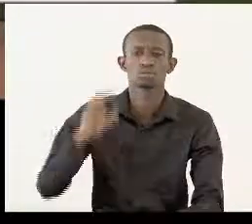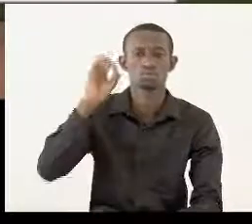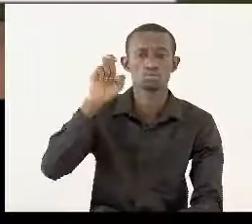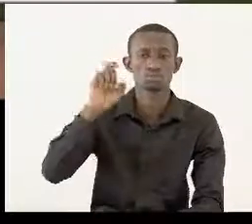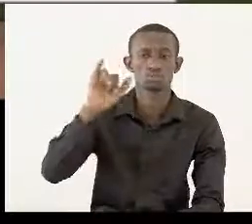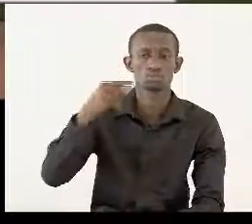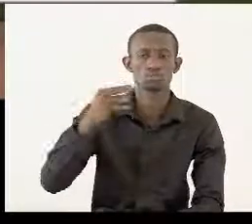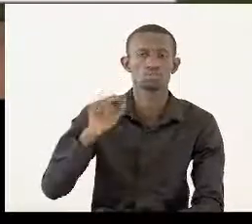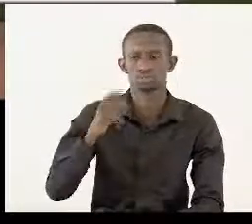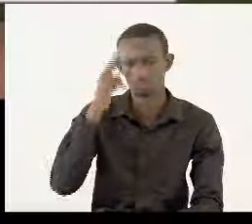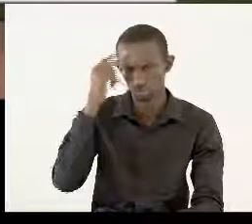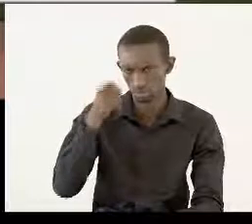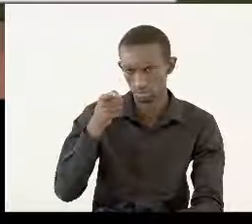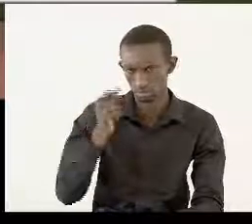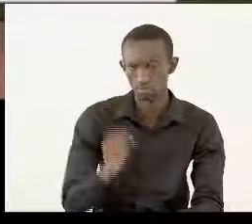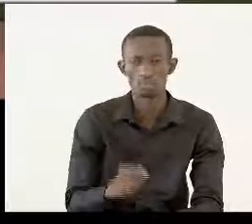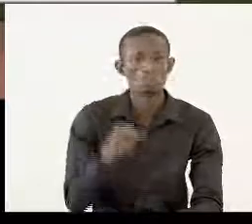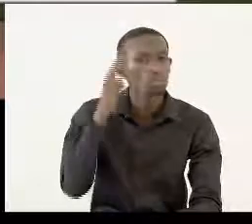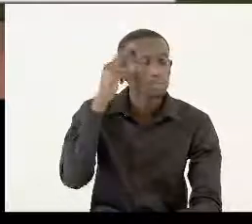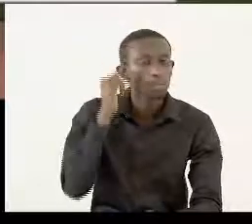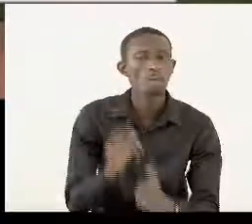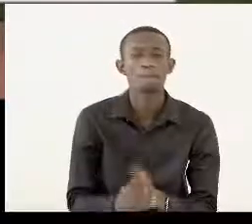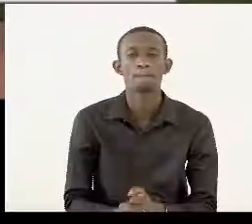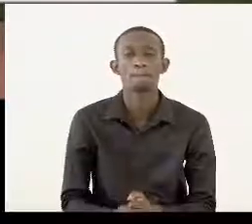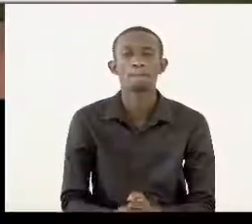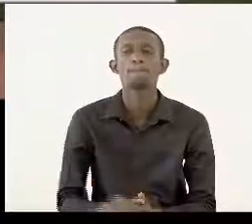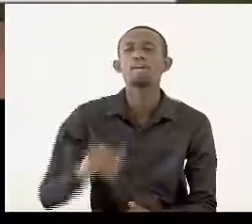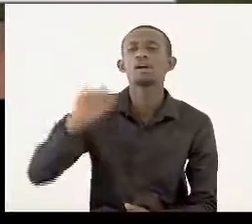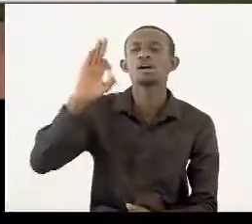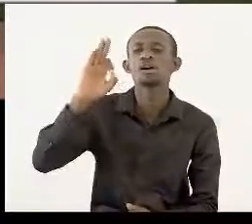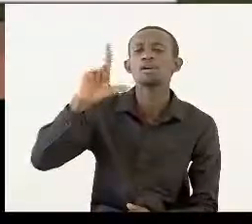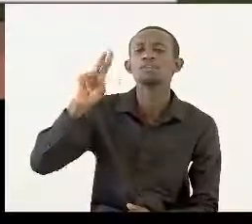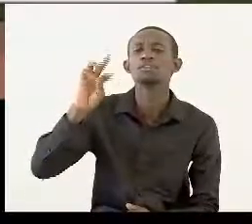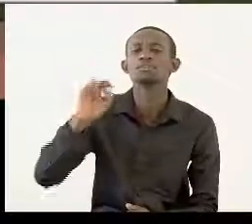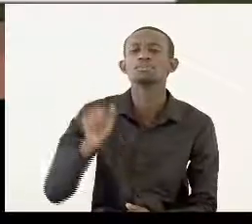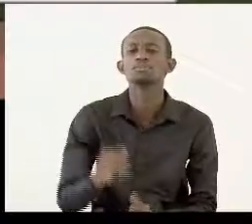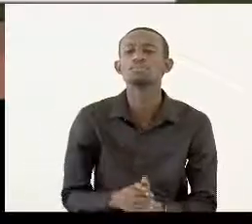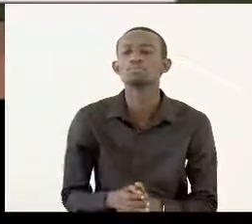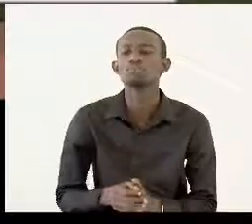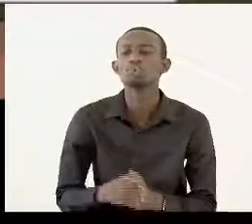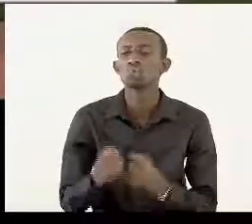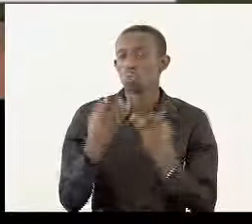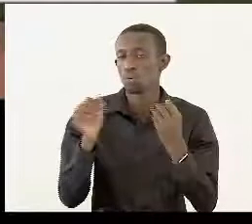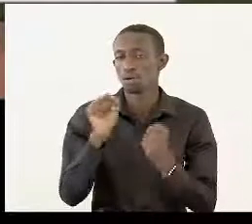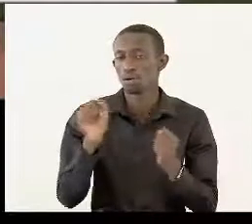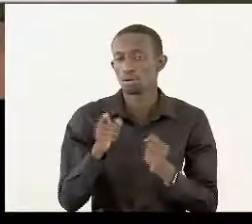I hope you remember that. You remember the flame test or the flame color I showed you